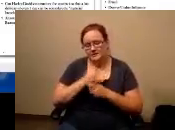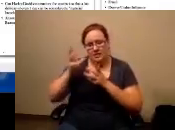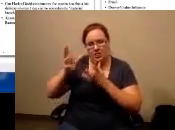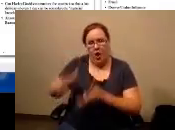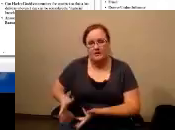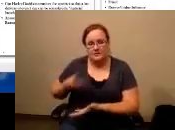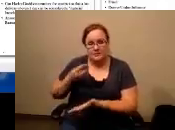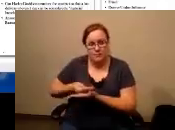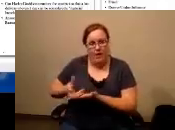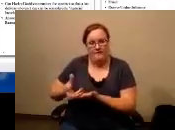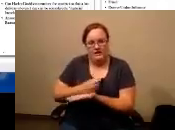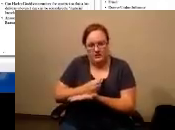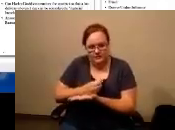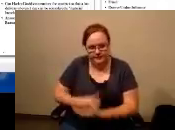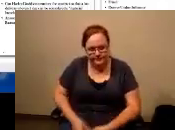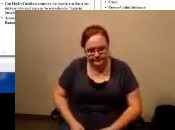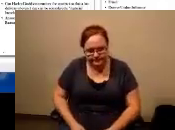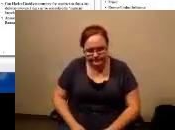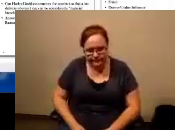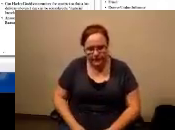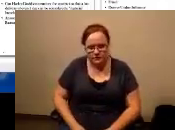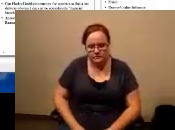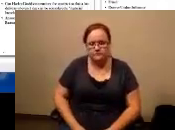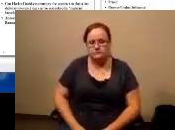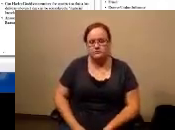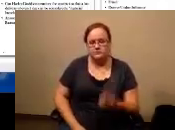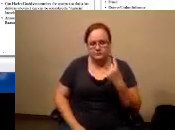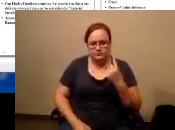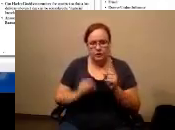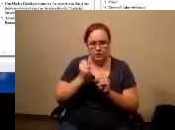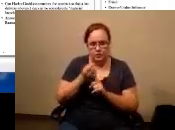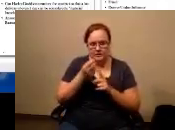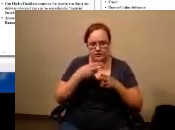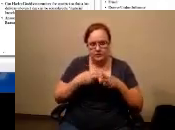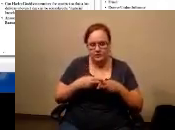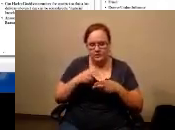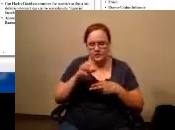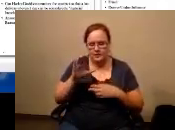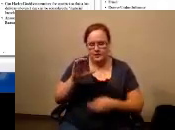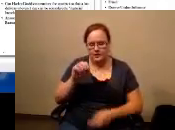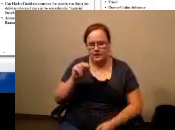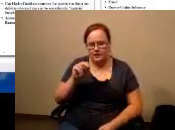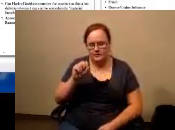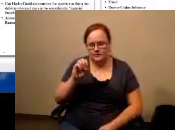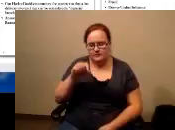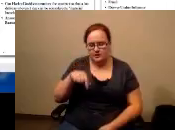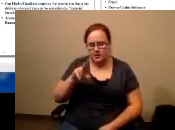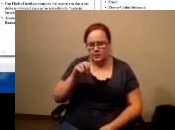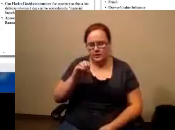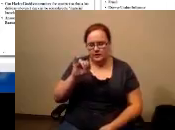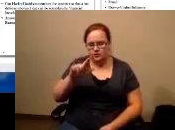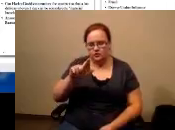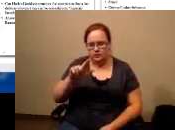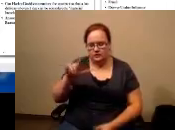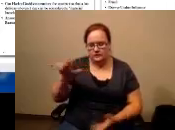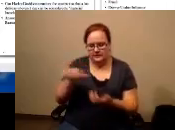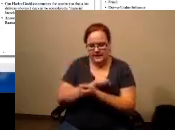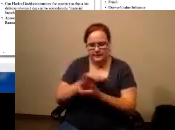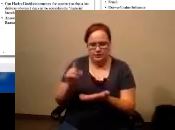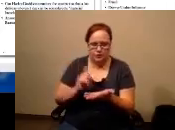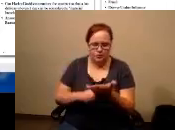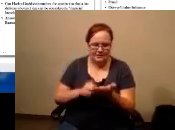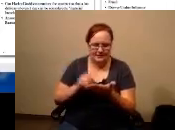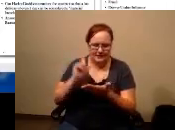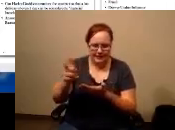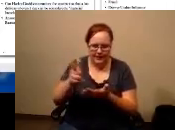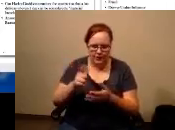only sue on the contract price. There is one scenario, and that's called consequential damages. The term will come across later.